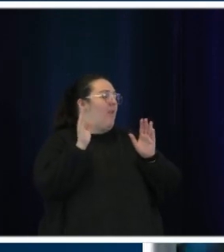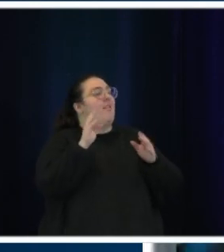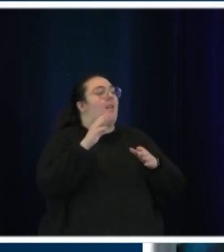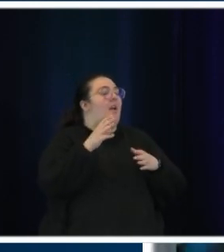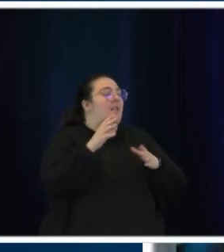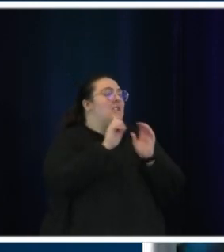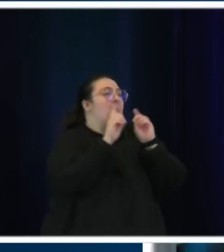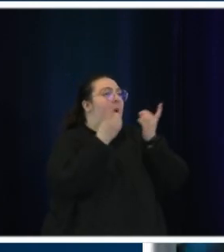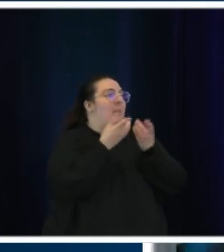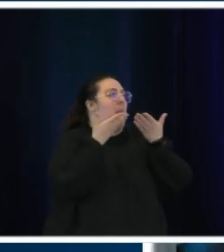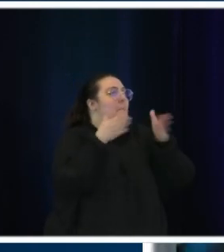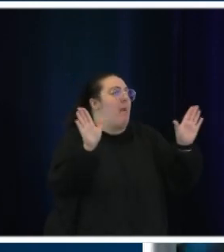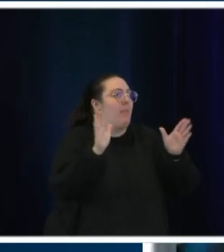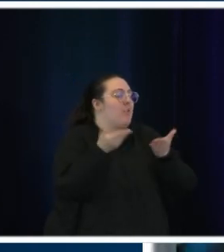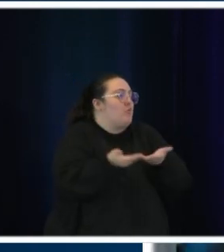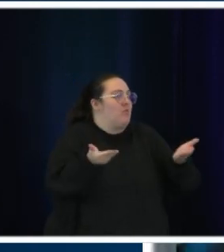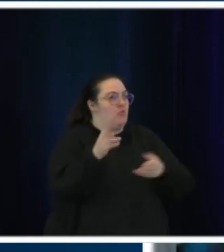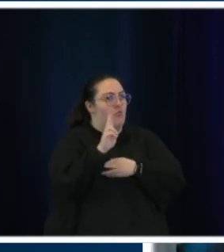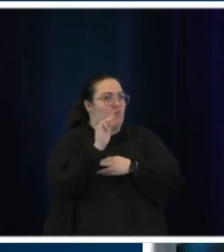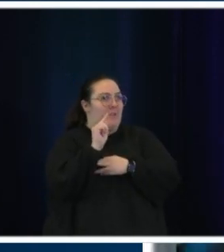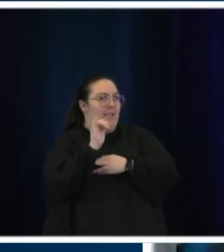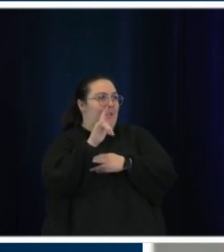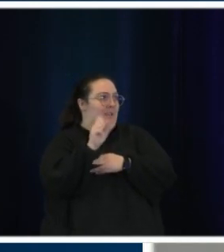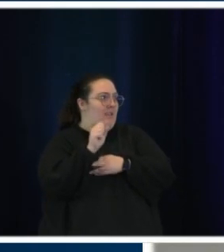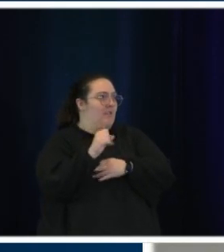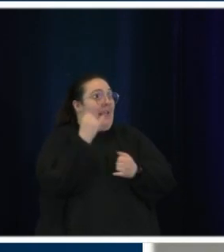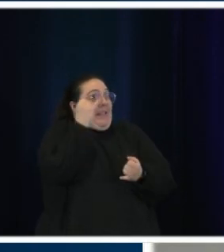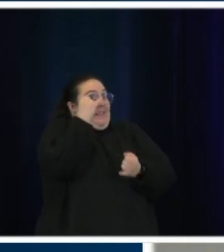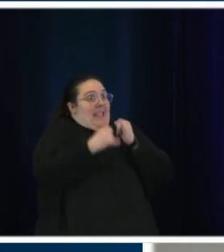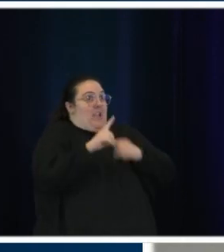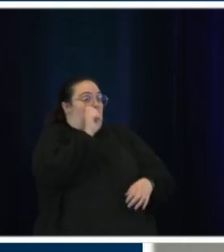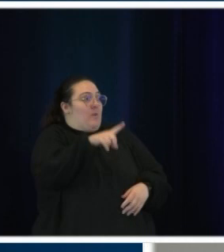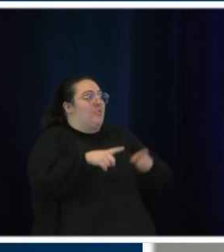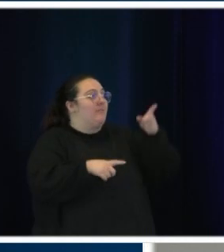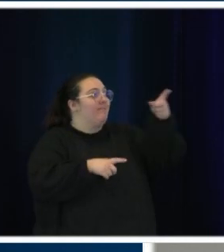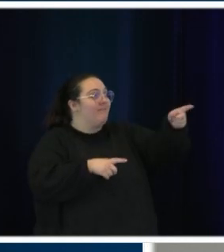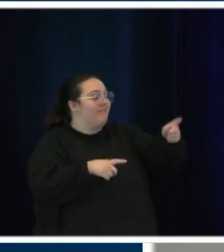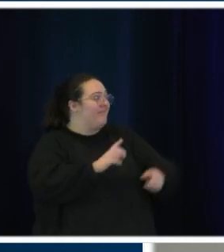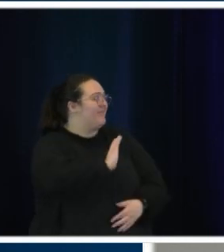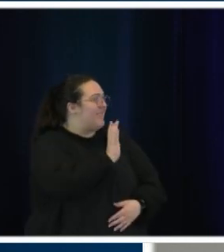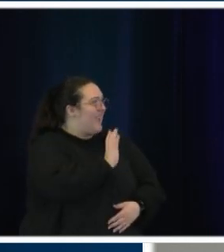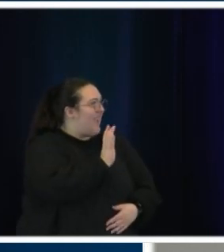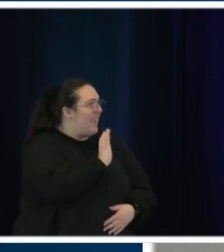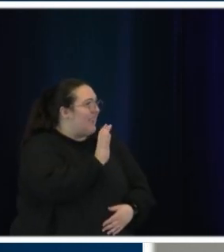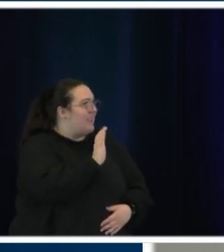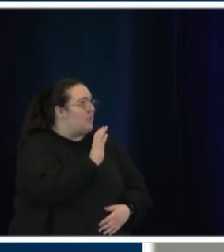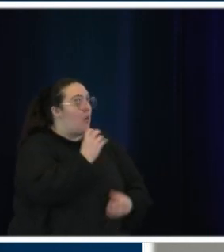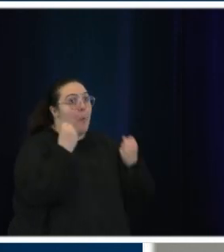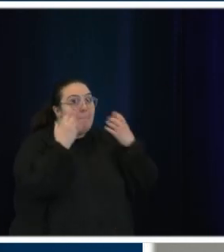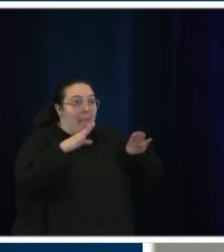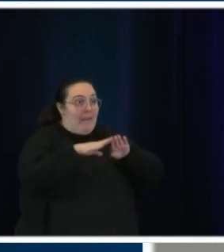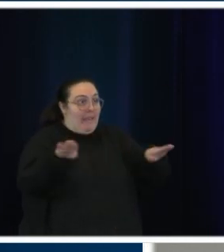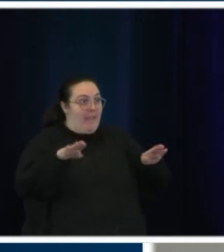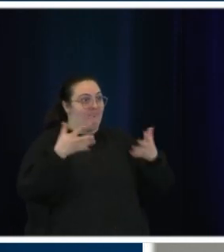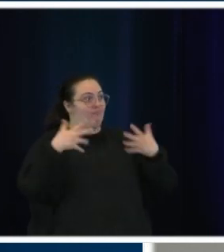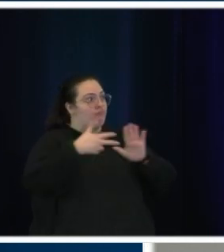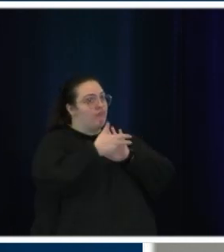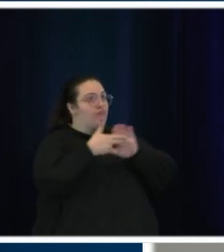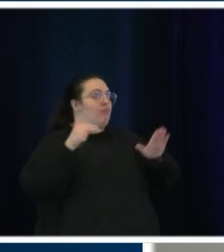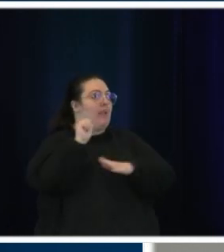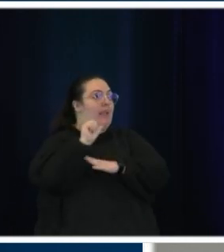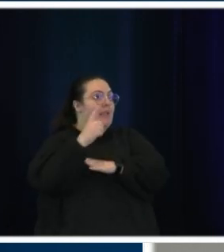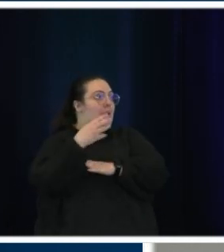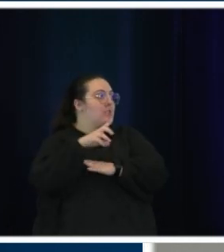One more question. Last one. Hi. With so many children having ADHD, and